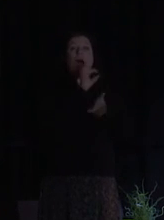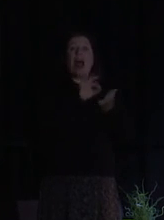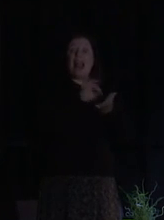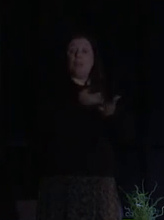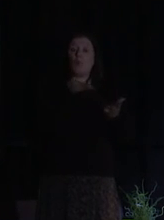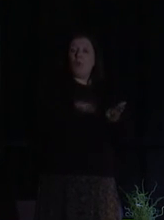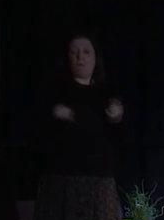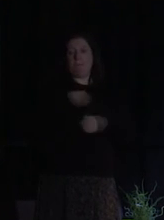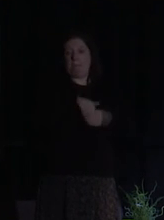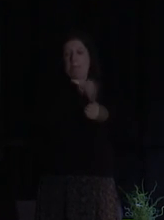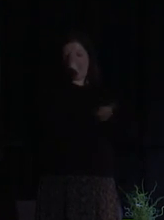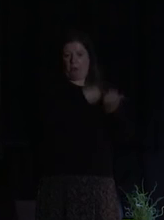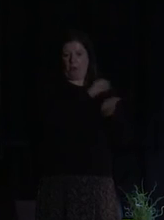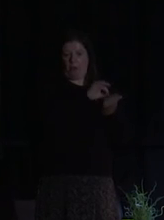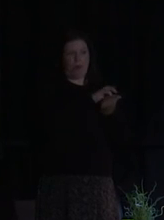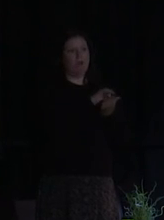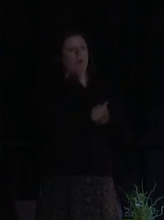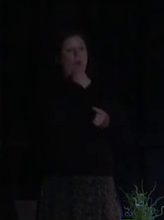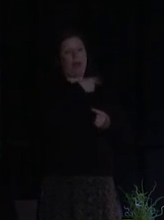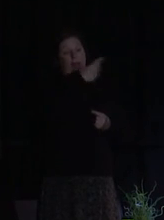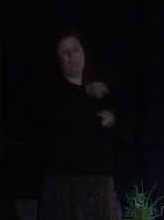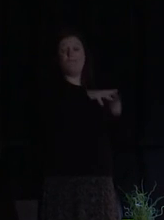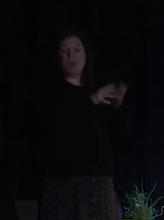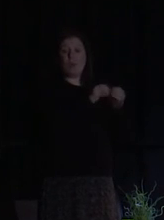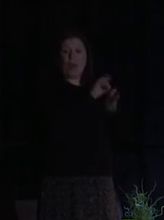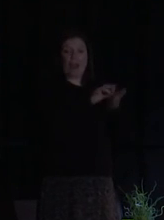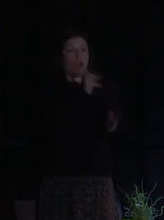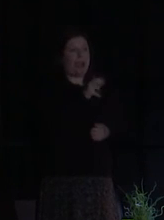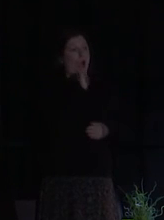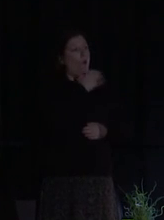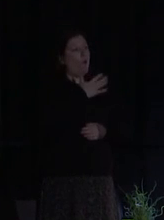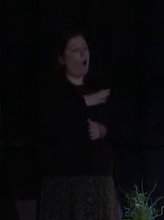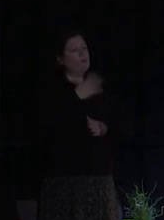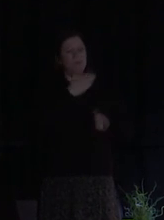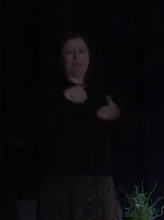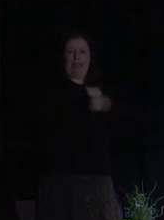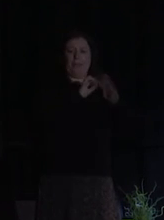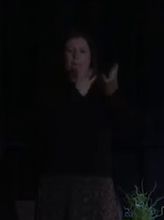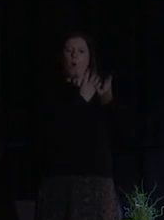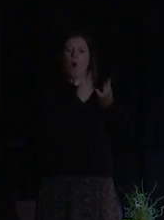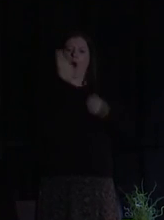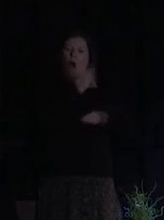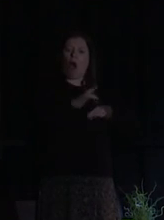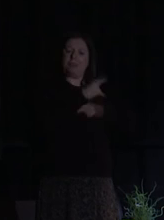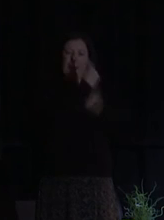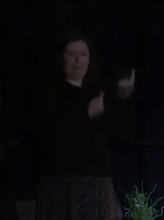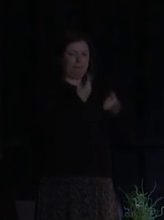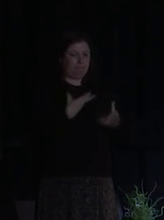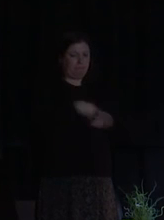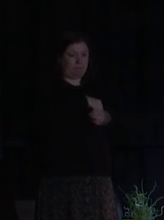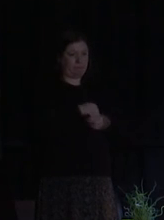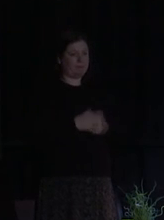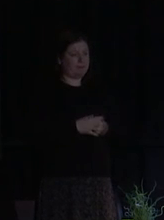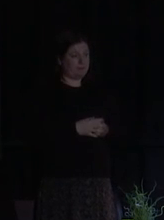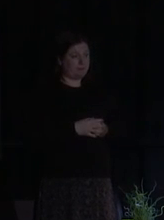by the membership. And so we will be having more elections in February. I'd love to see a little bit more artist representation. And because they're elected, we need you